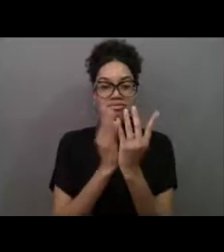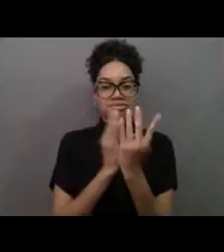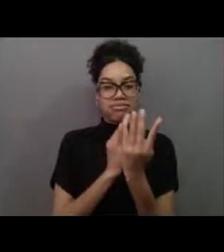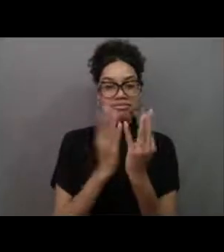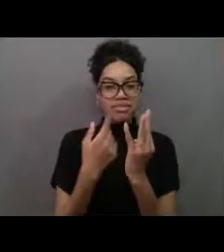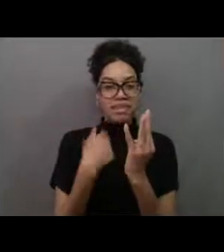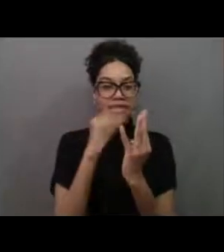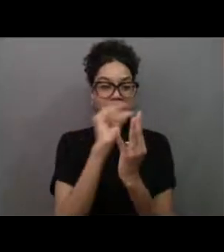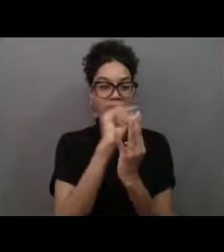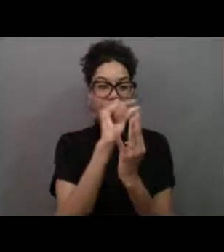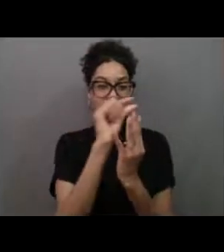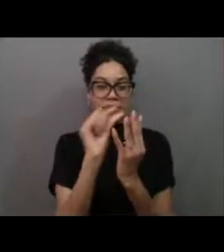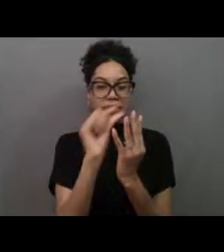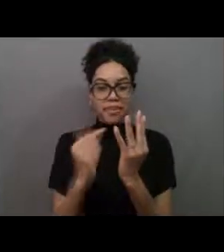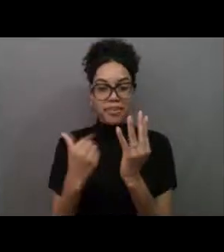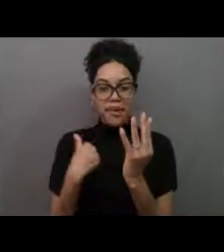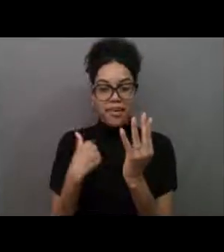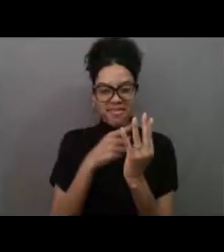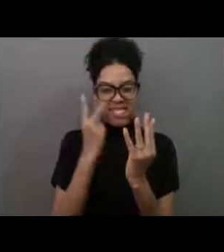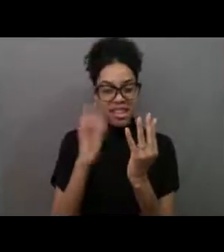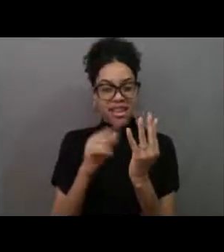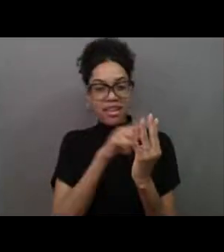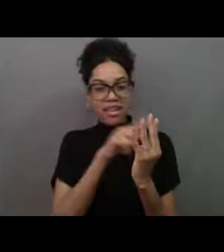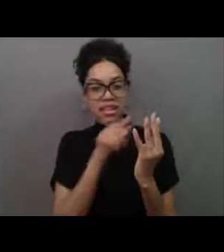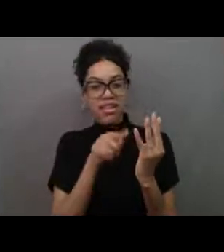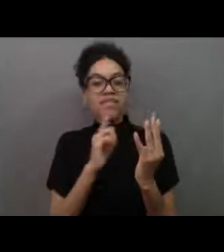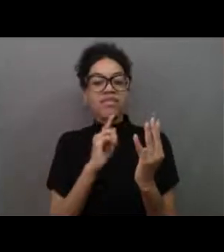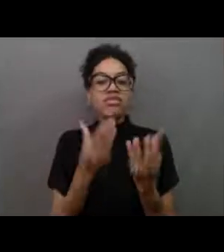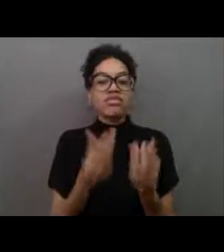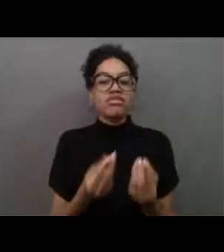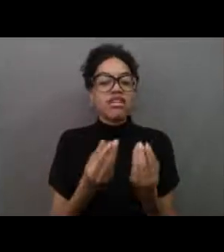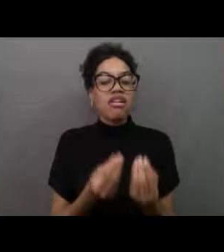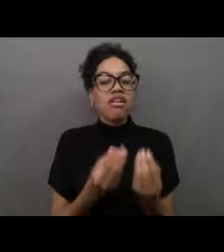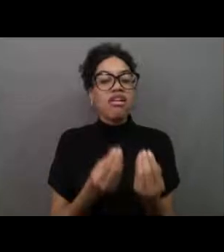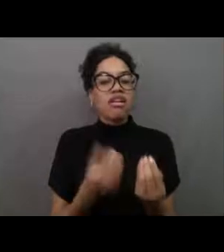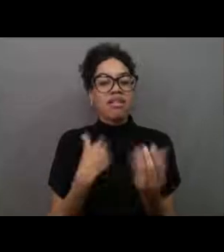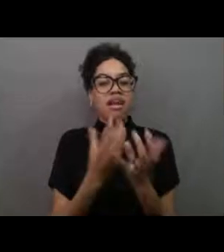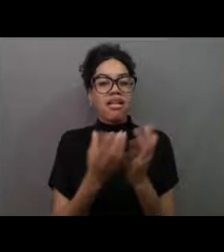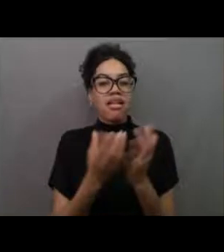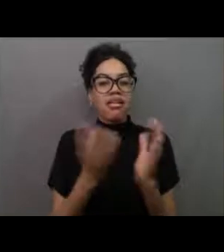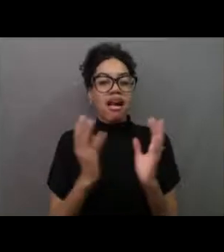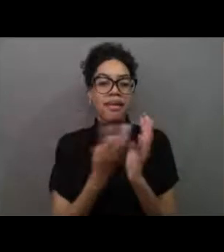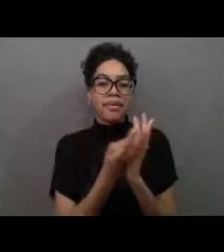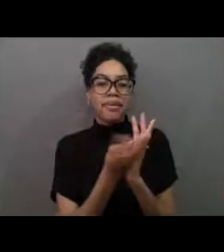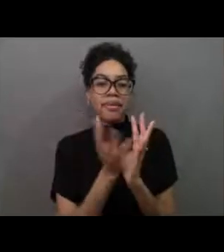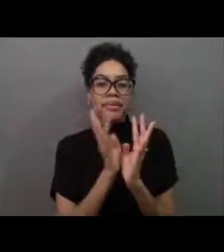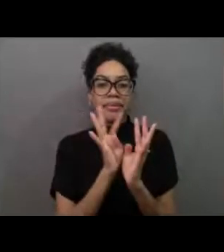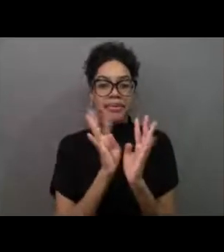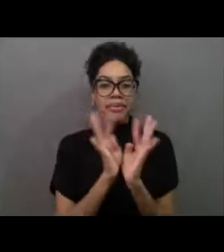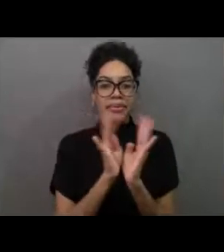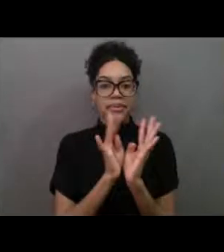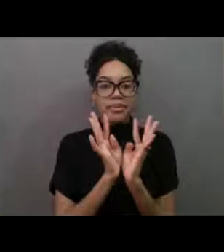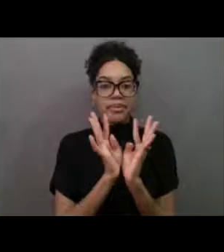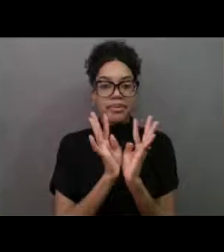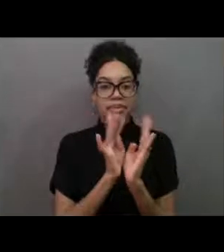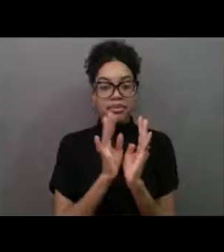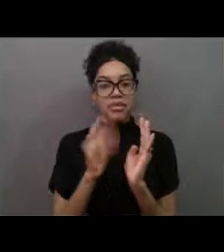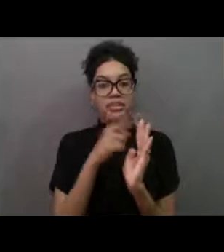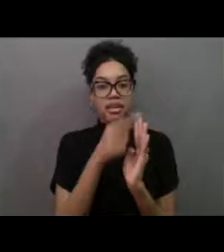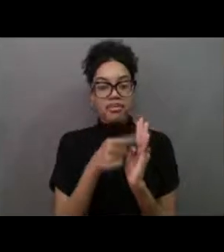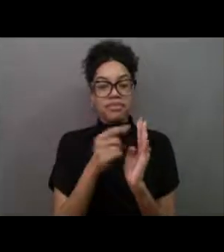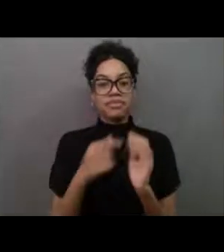top. They're like miniature sea anemones. They're very soft and have lots of tentacles. These tentacles form a ring around the mouth opening